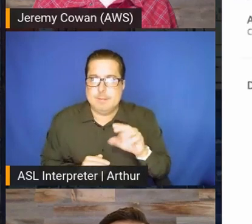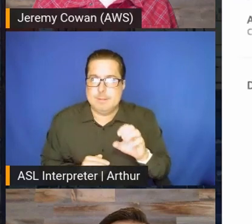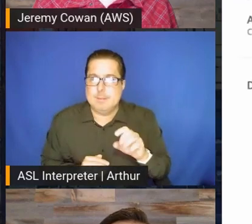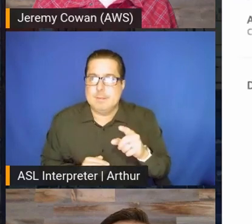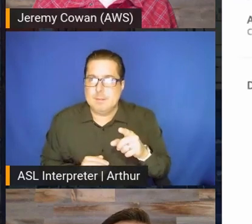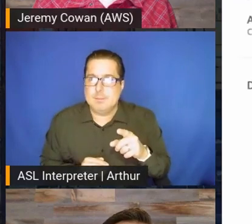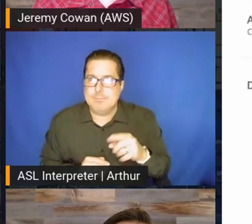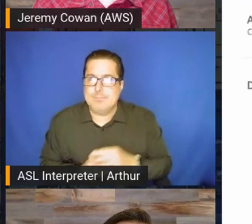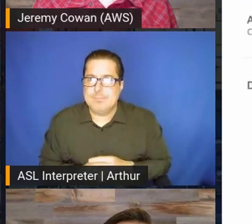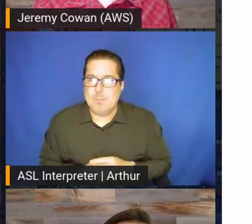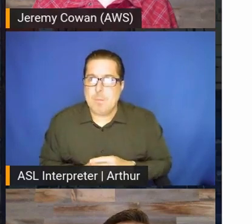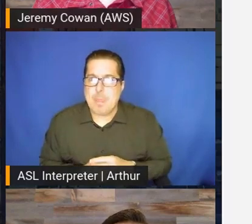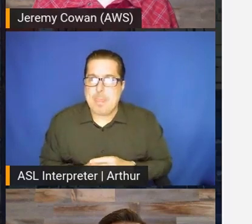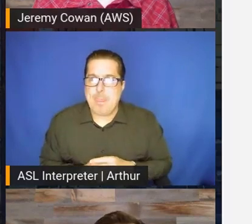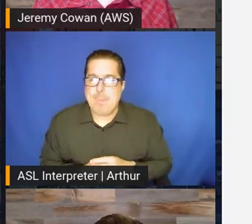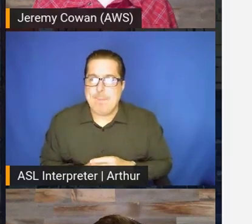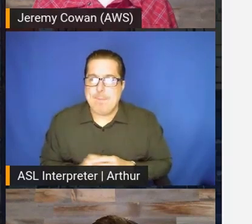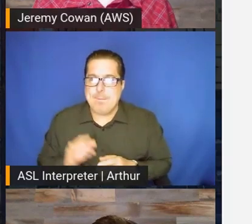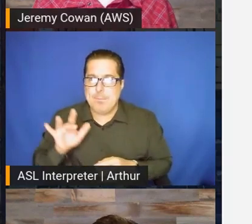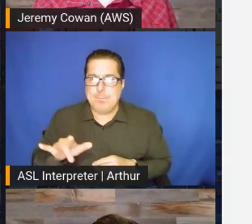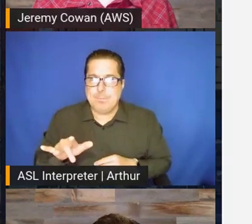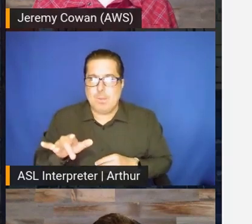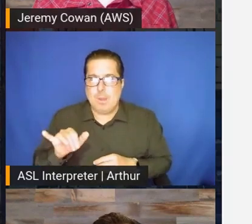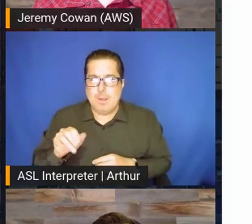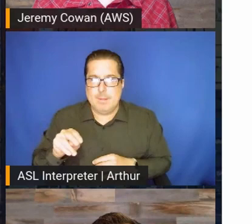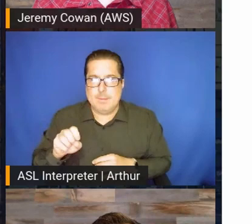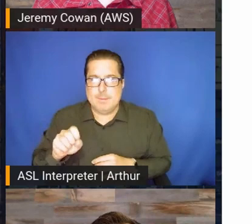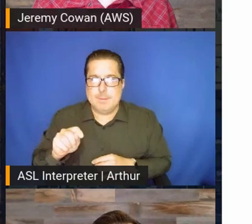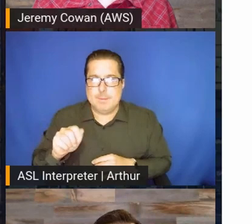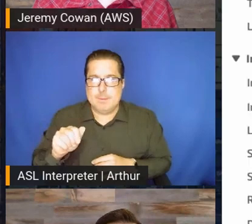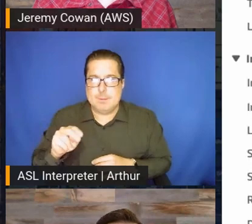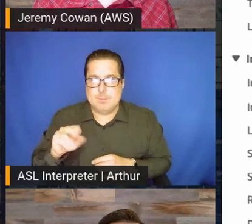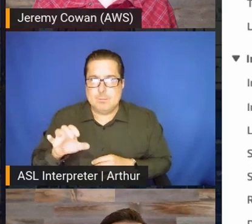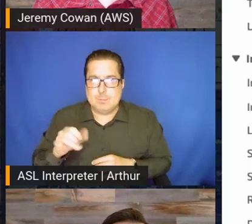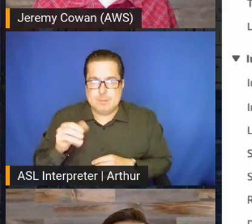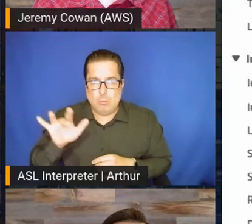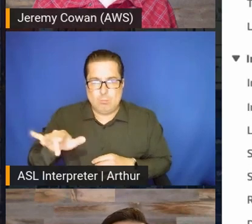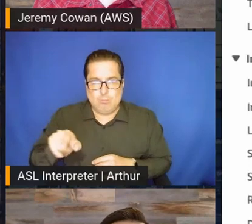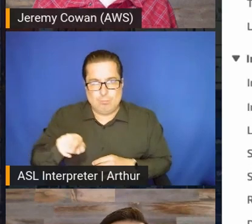Yeah. Let's go to the instance.